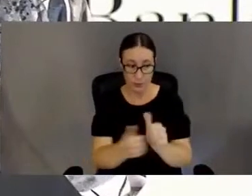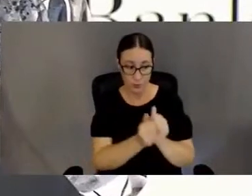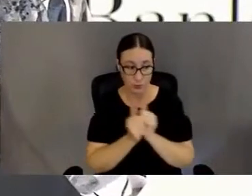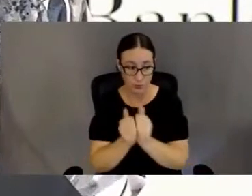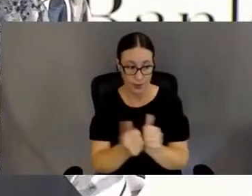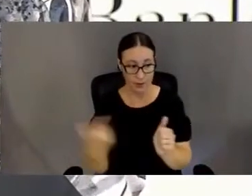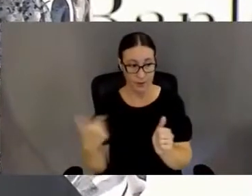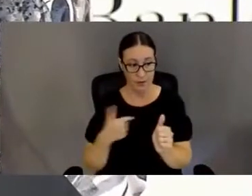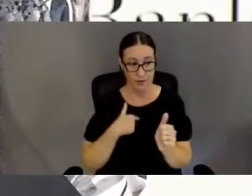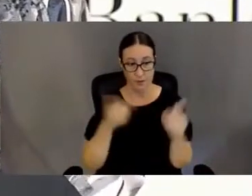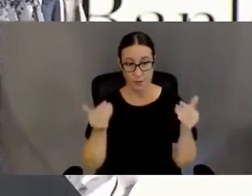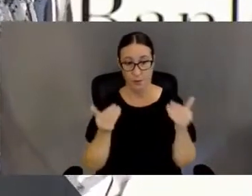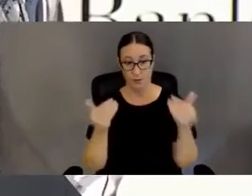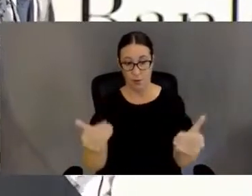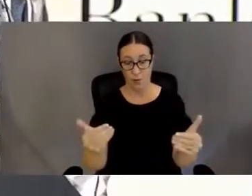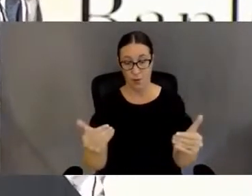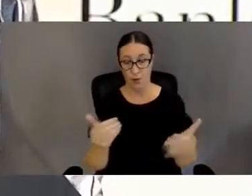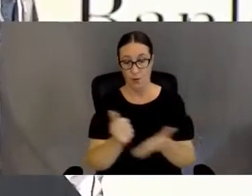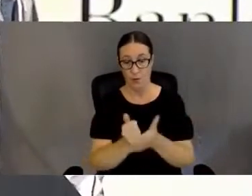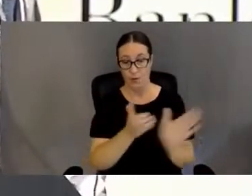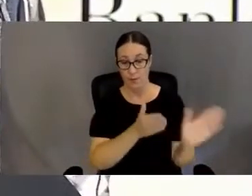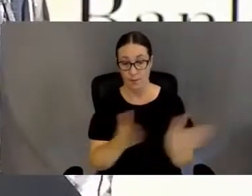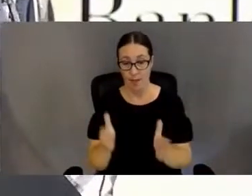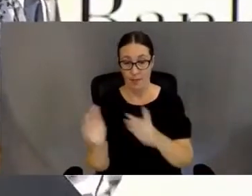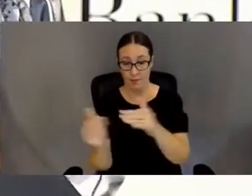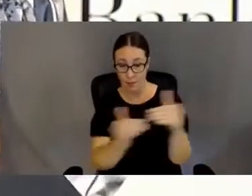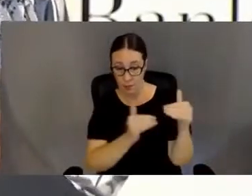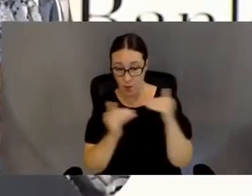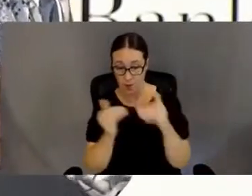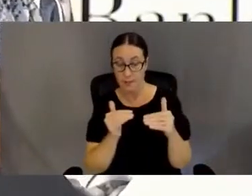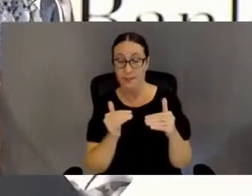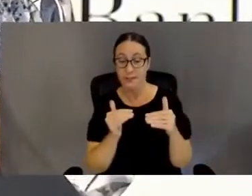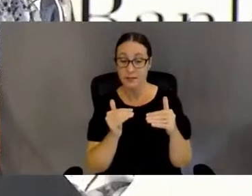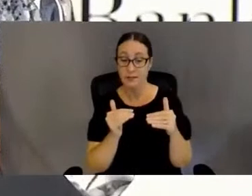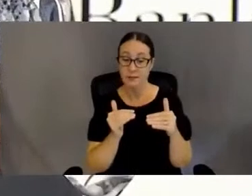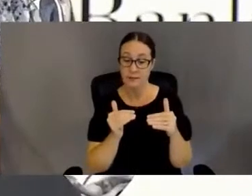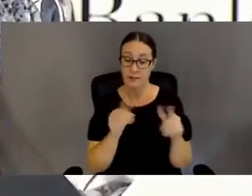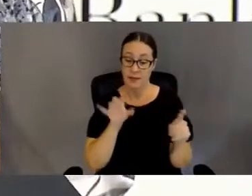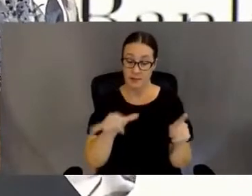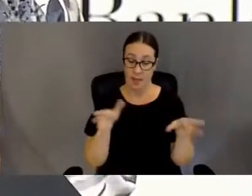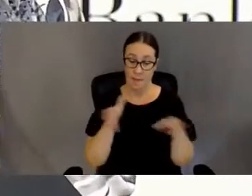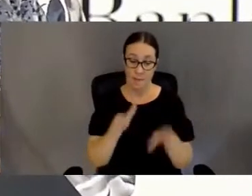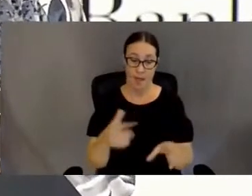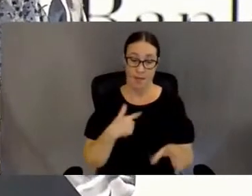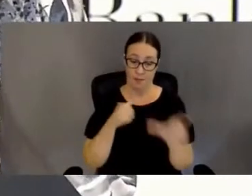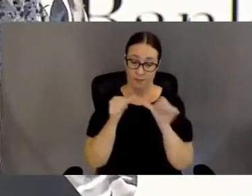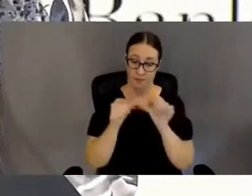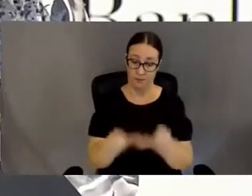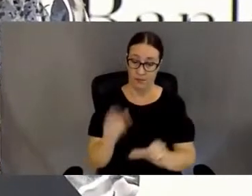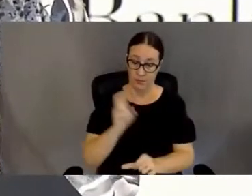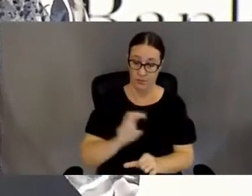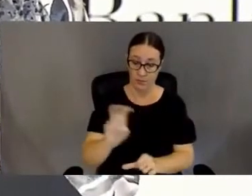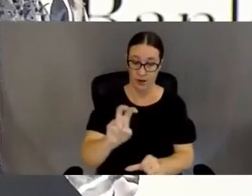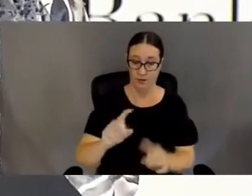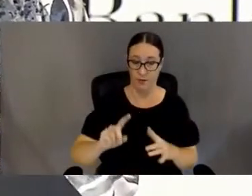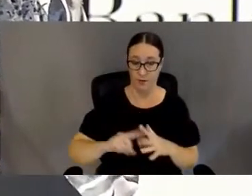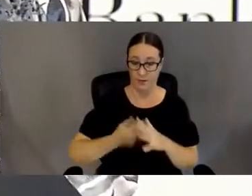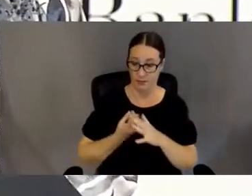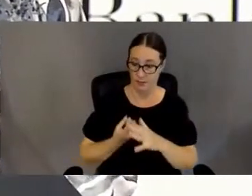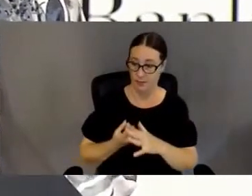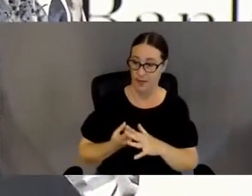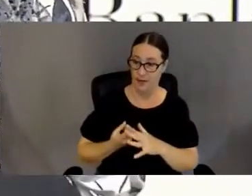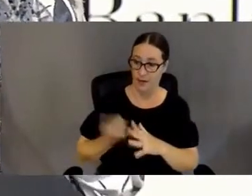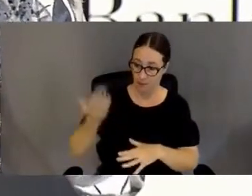the path of equality and justice, along the path we have continued to travel since the founding of the Freedman's Bank and